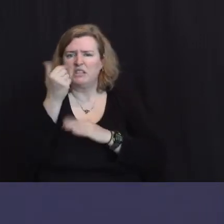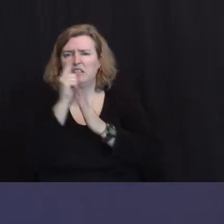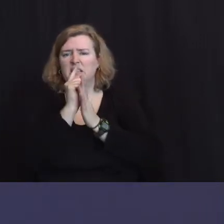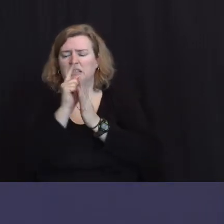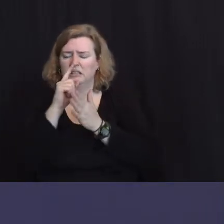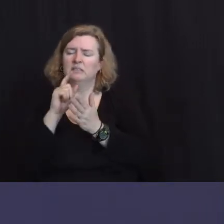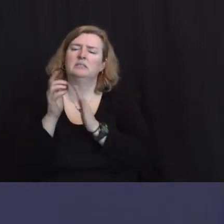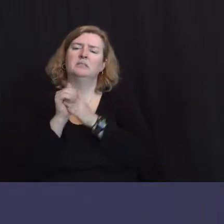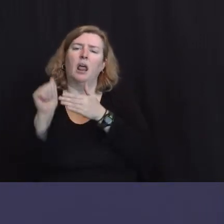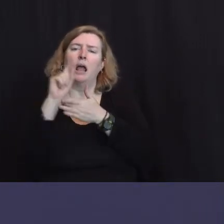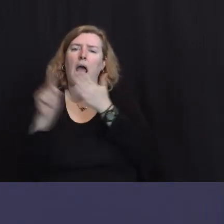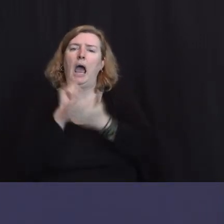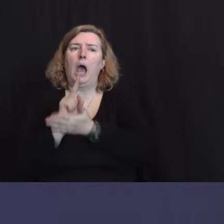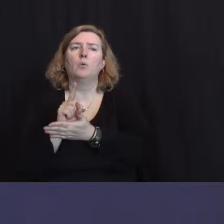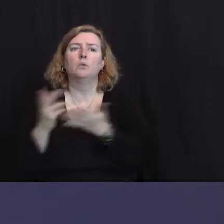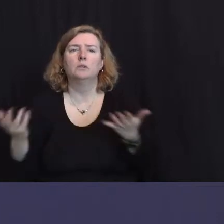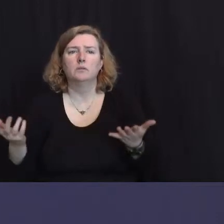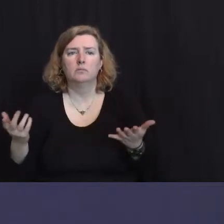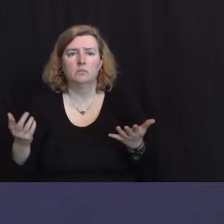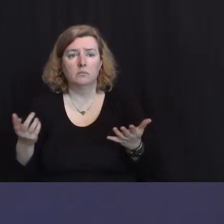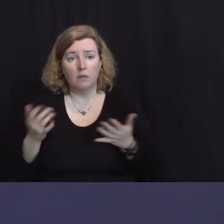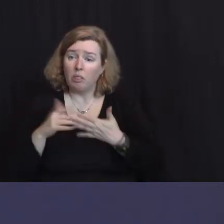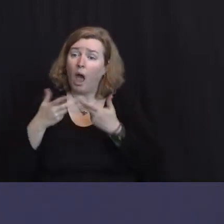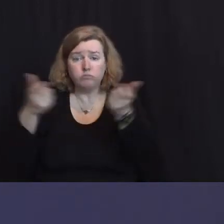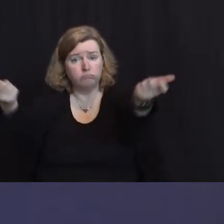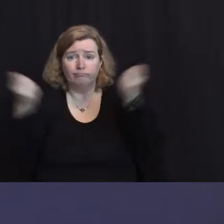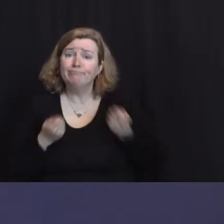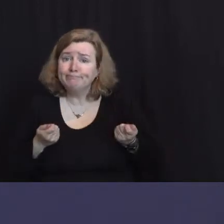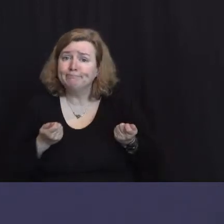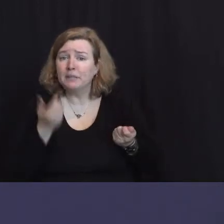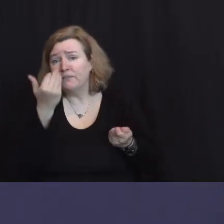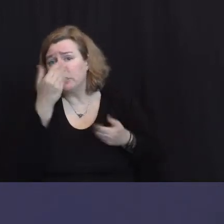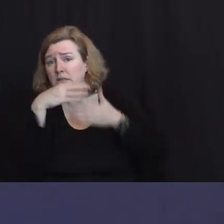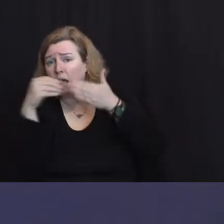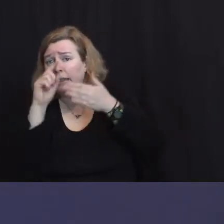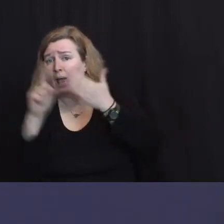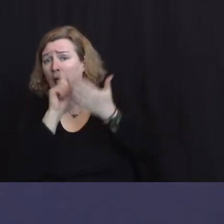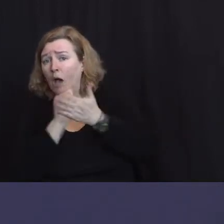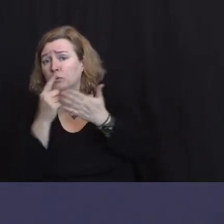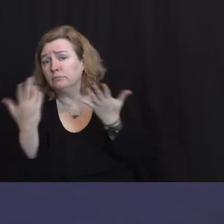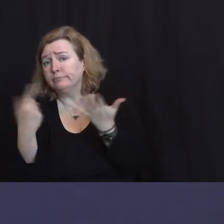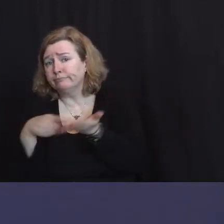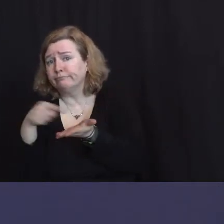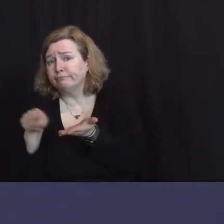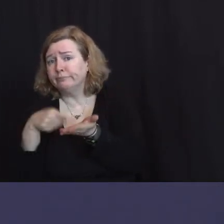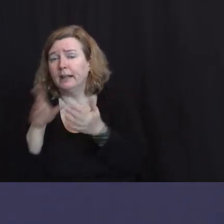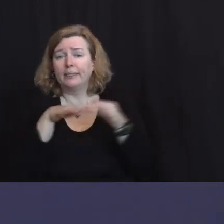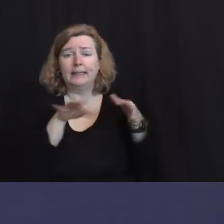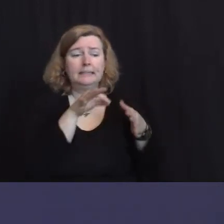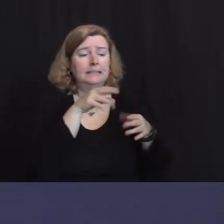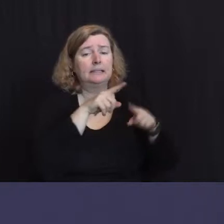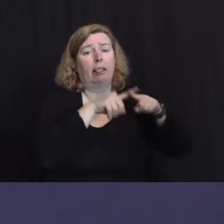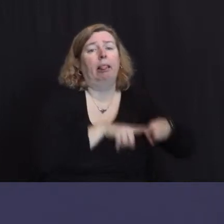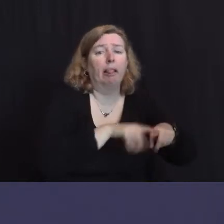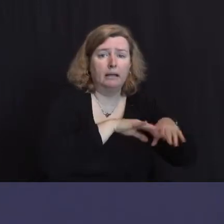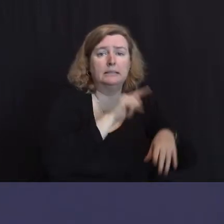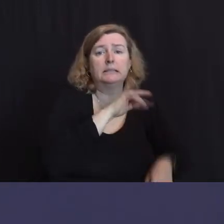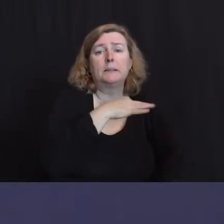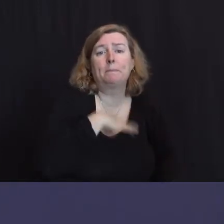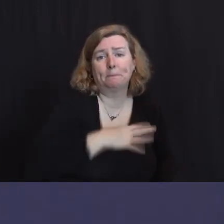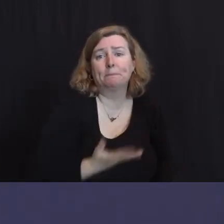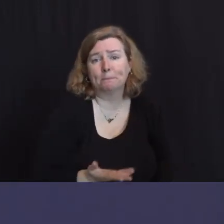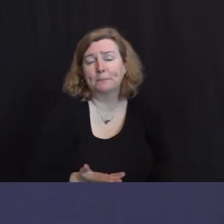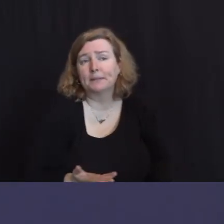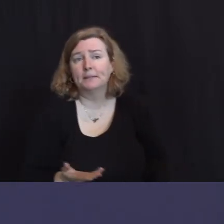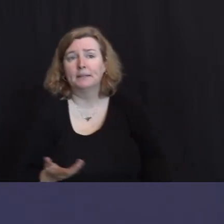this. And my guess is, in fairness, they'll probably pass that on. So the burger is going to be an extra 50 cents or